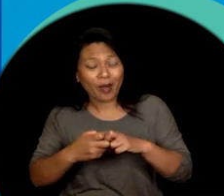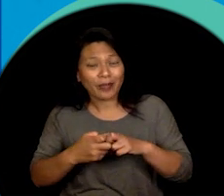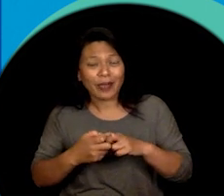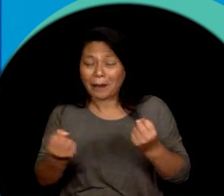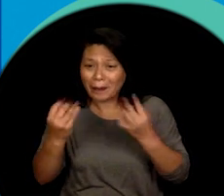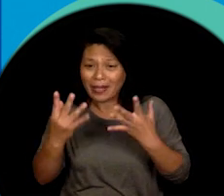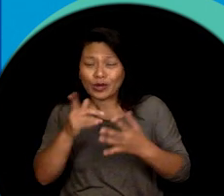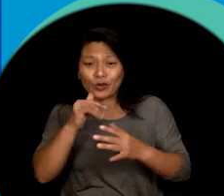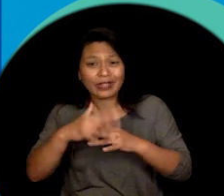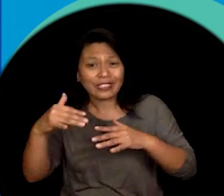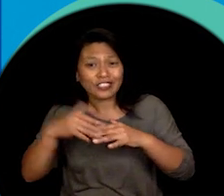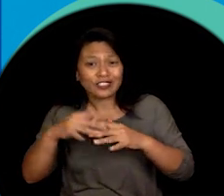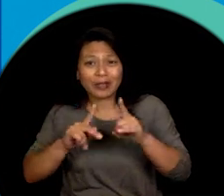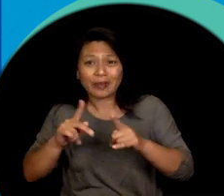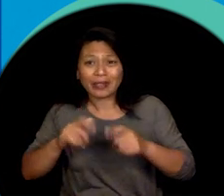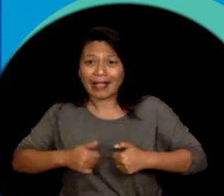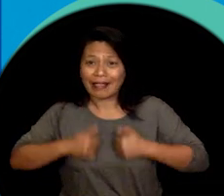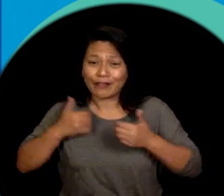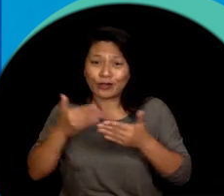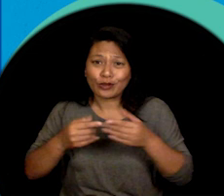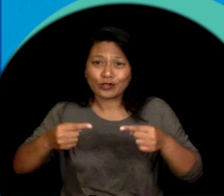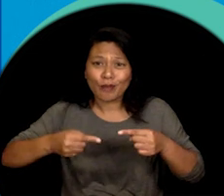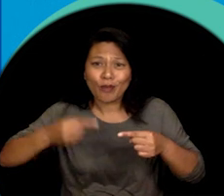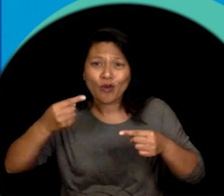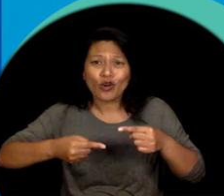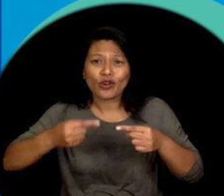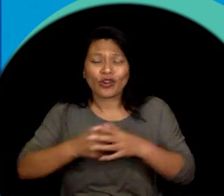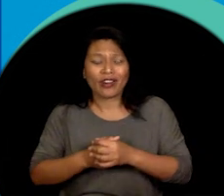Native person who lives on that borderland.